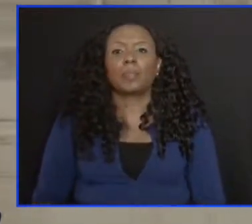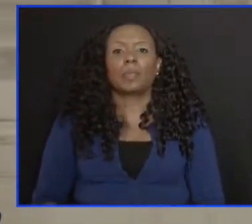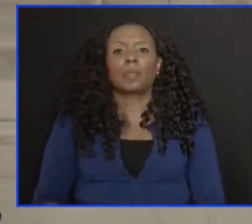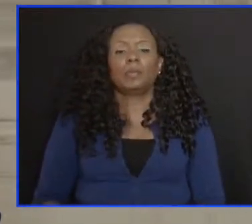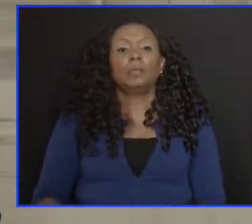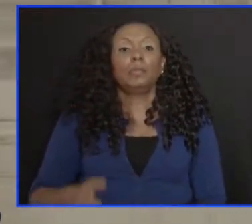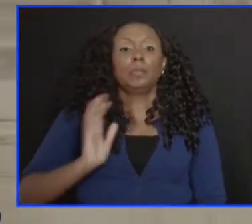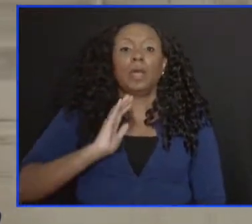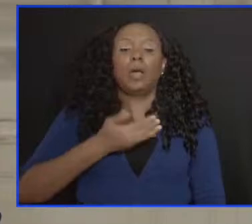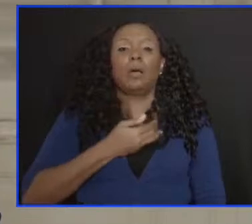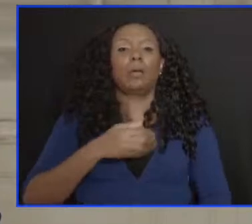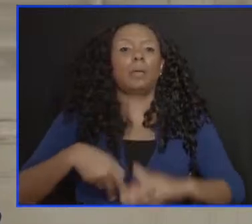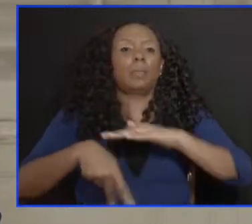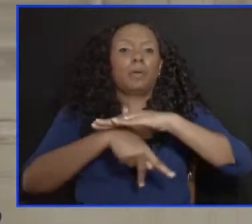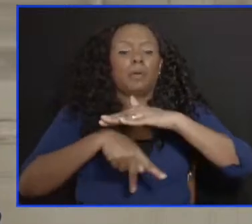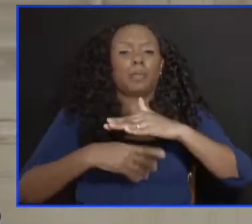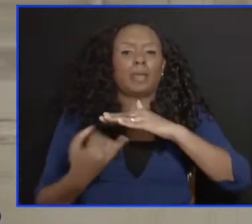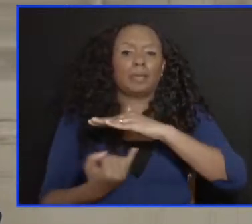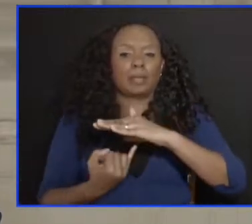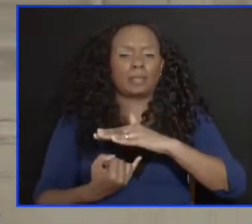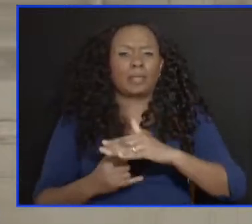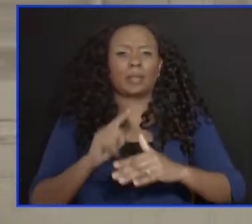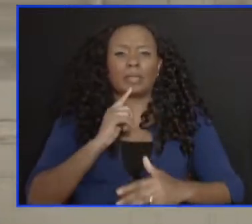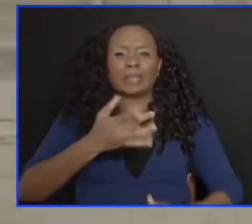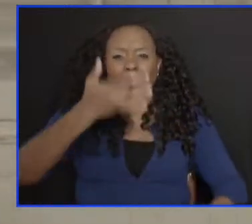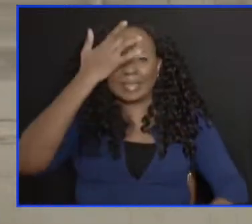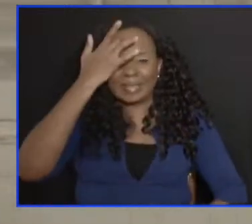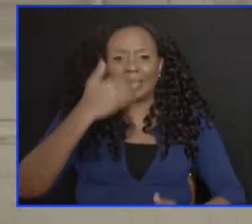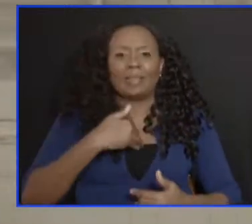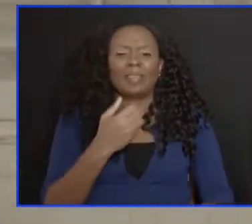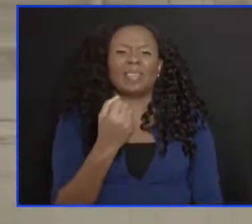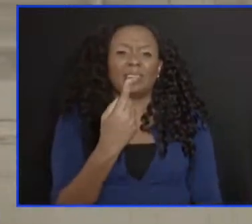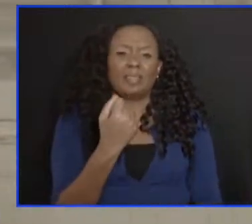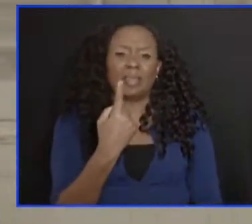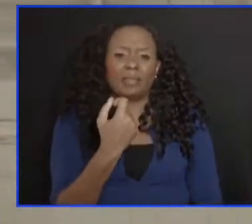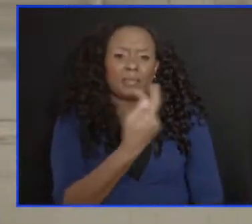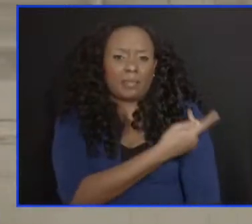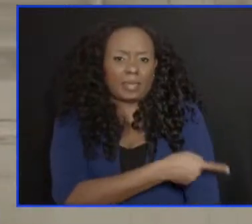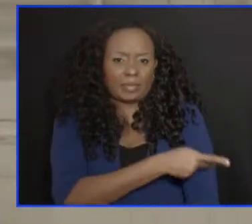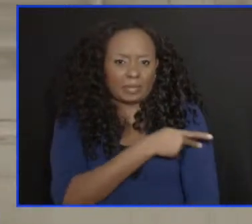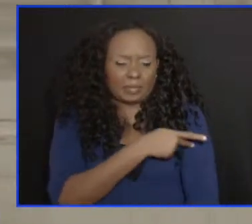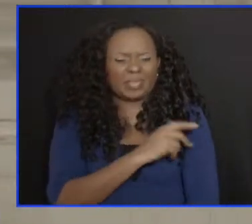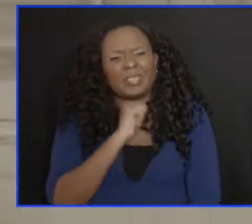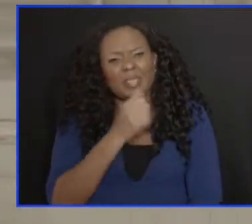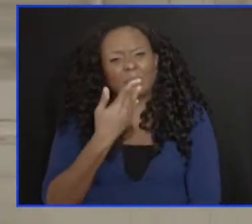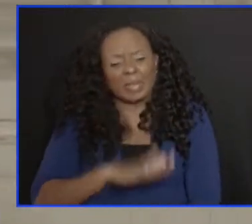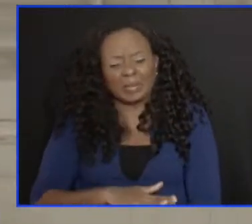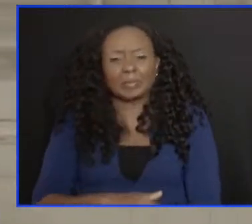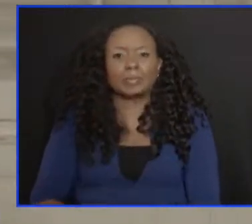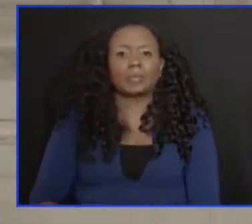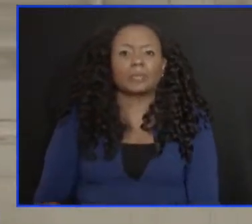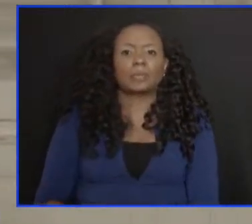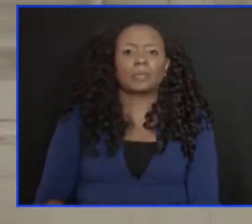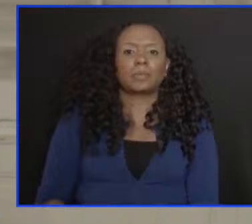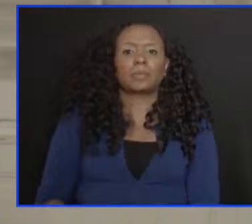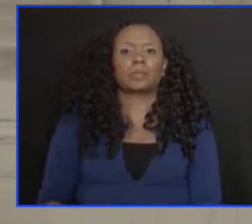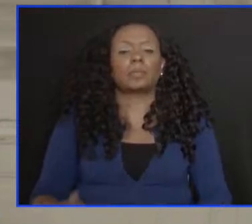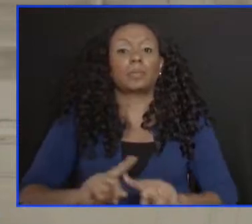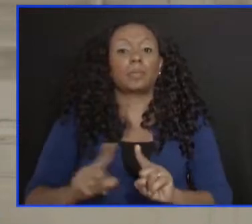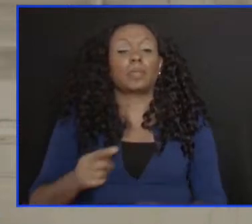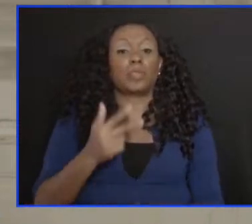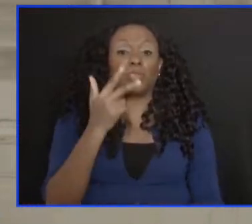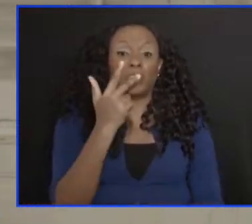isolation area, we have 11 patients, so that's not so bad. But we have 3 of them currently